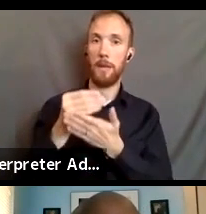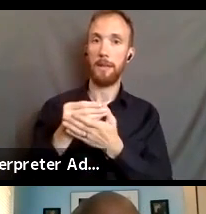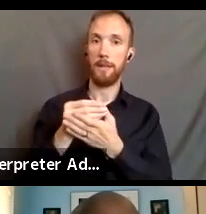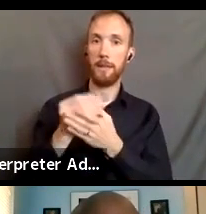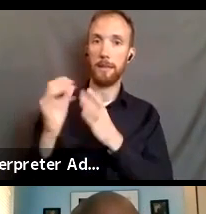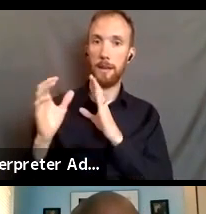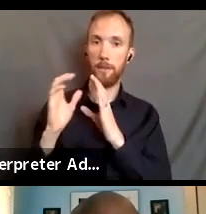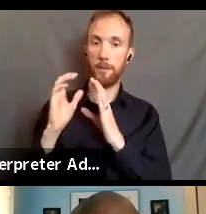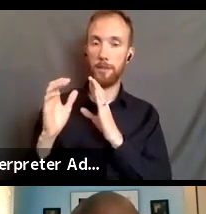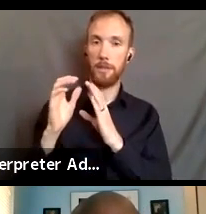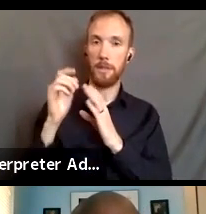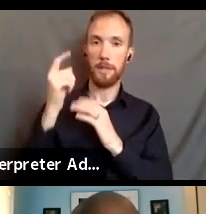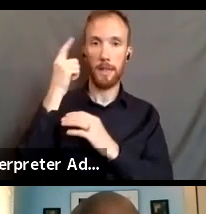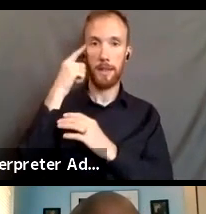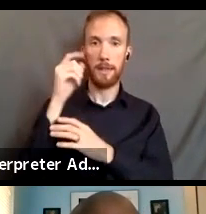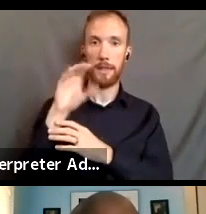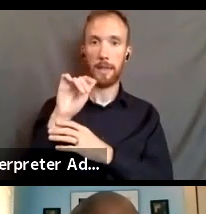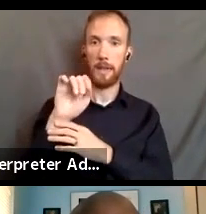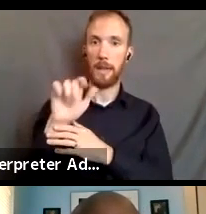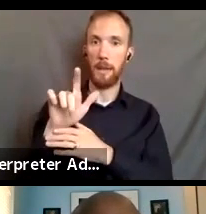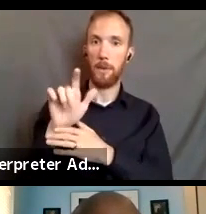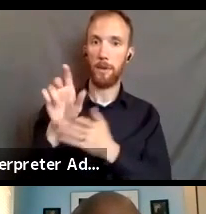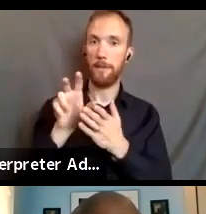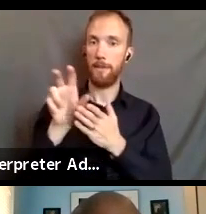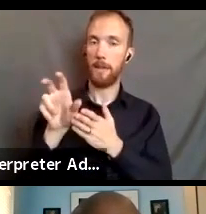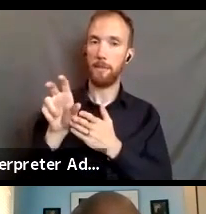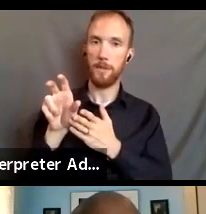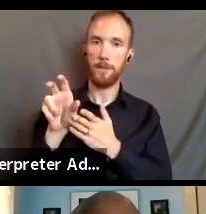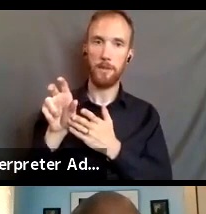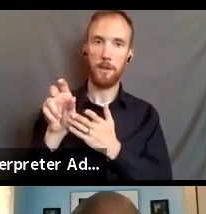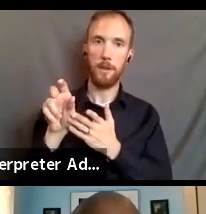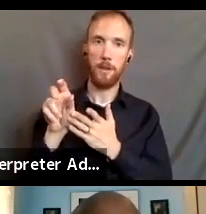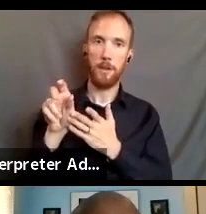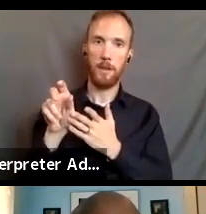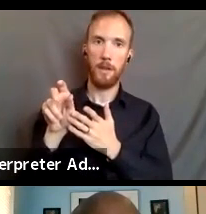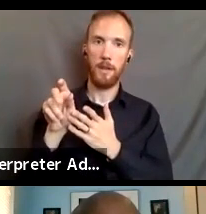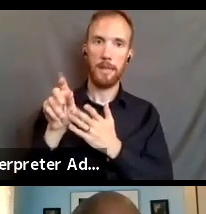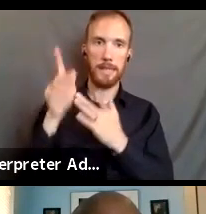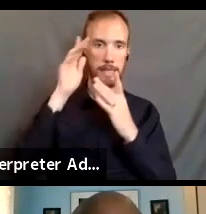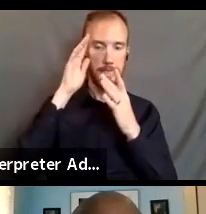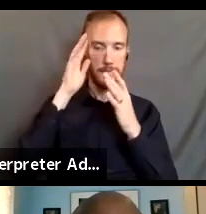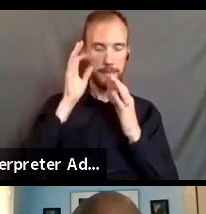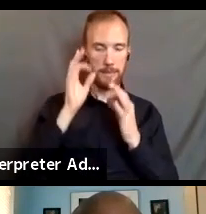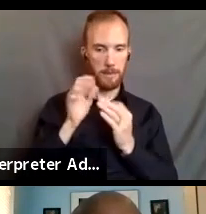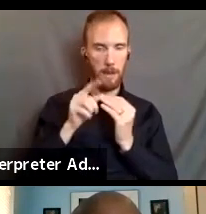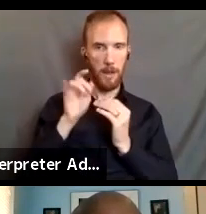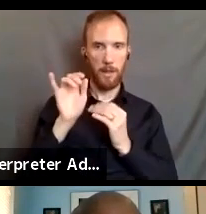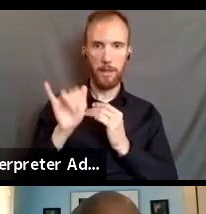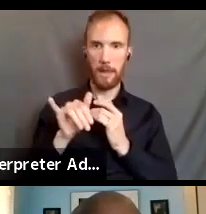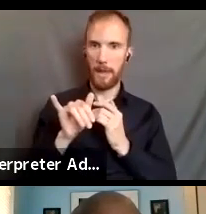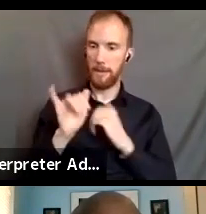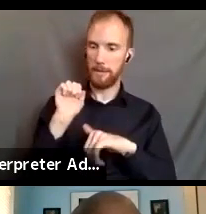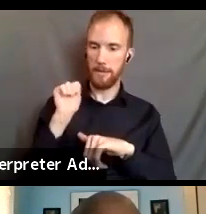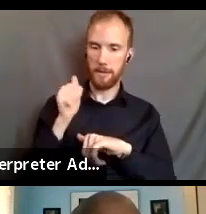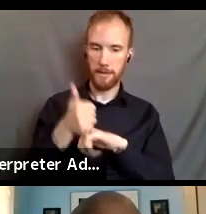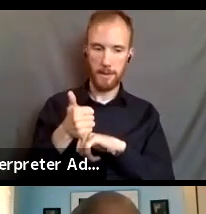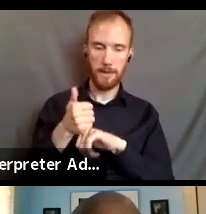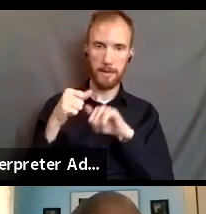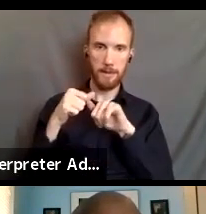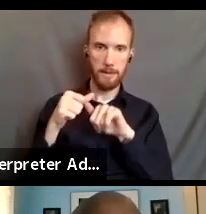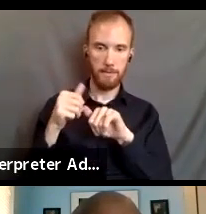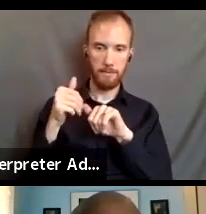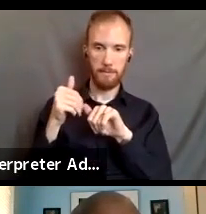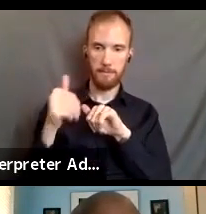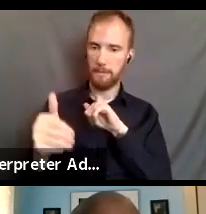investments by their nature are very long-term and immovable and um we can't necessarily adapt to